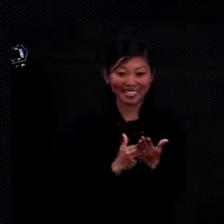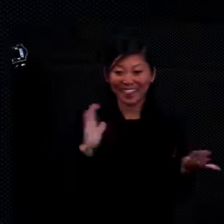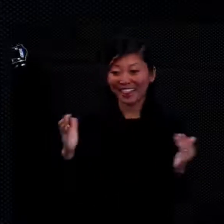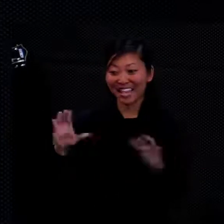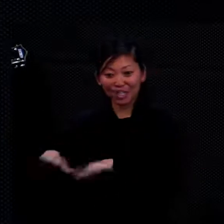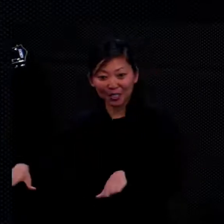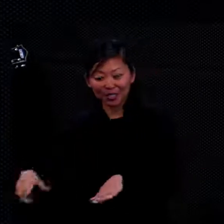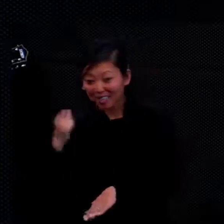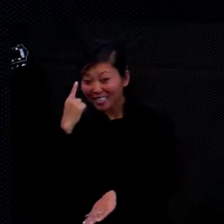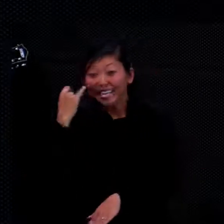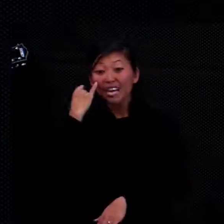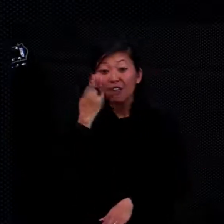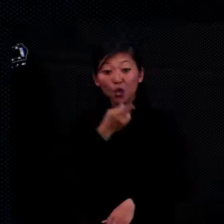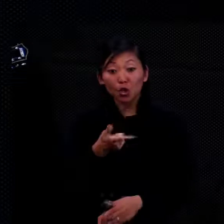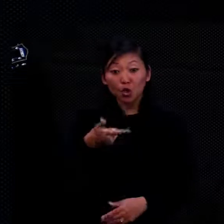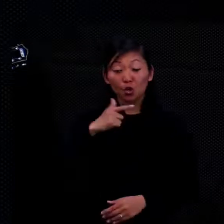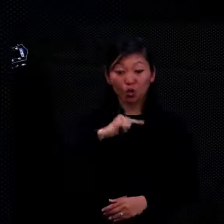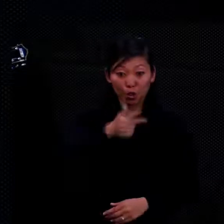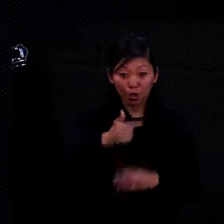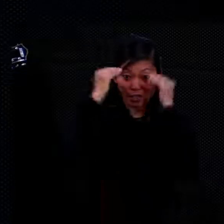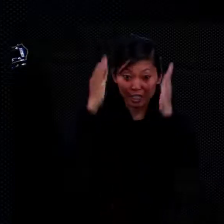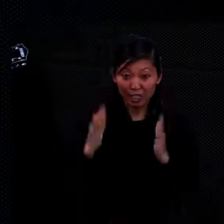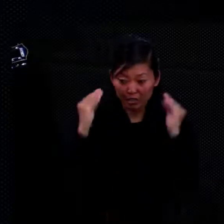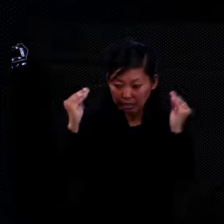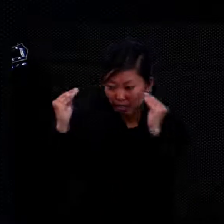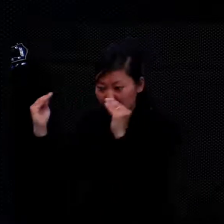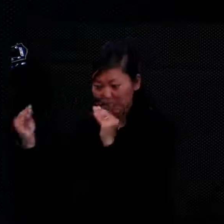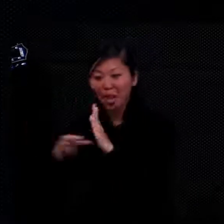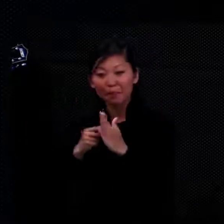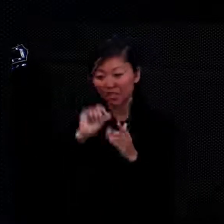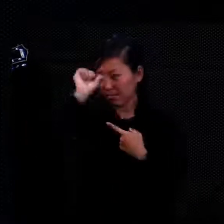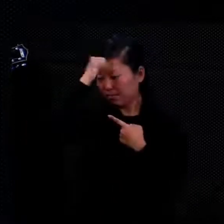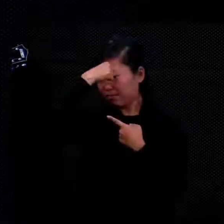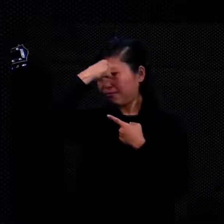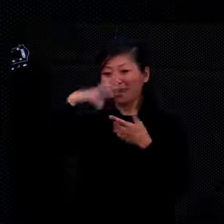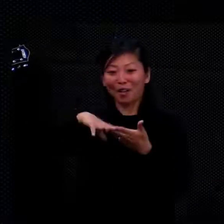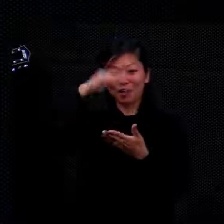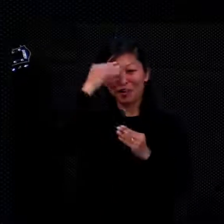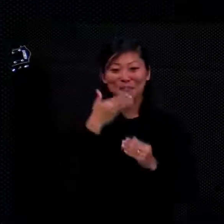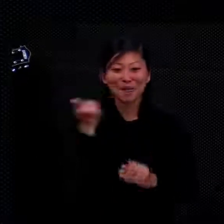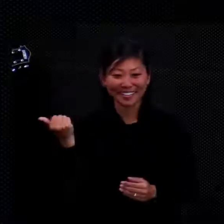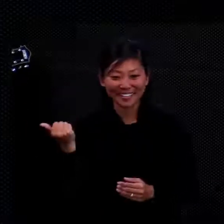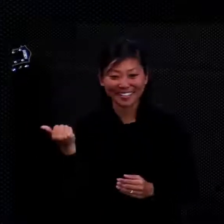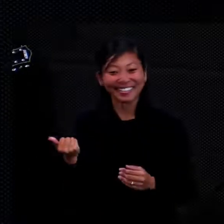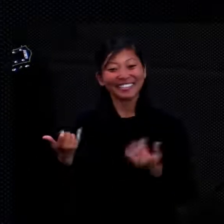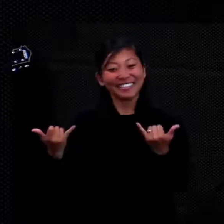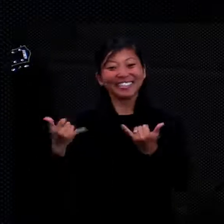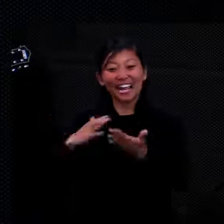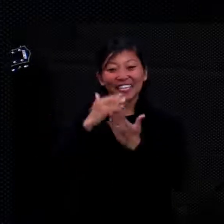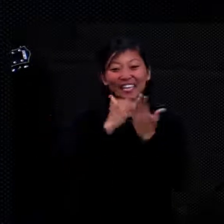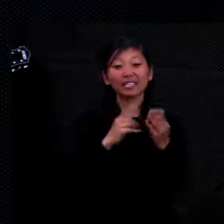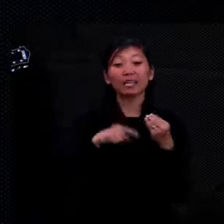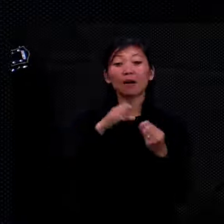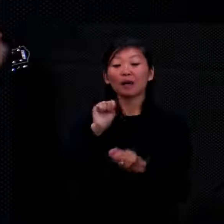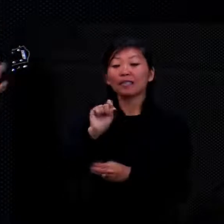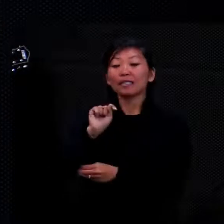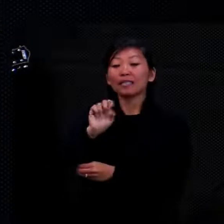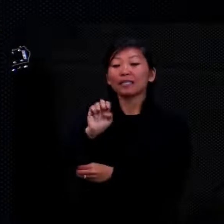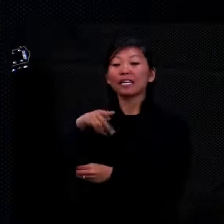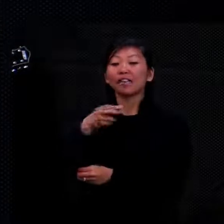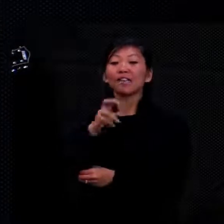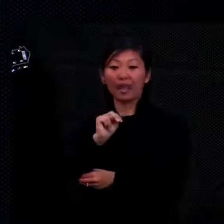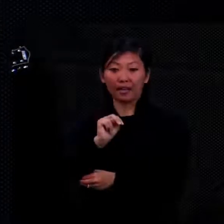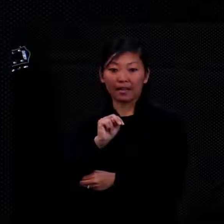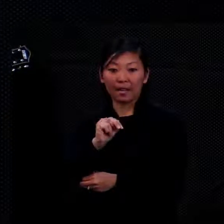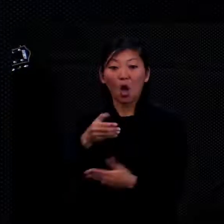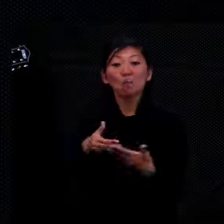when you teach a lesson, you end up learning it yourself, right? In fact, today's lesson was about Stephen. Here is a quote from the preschool